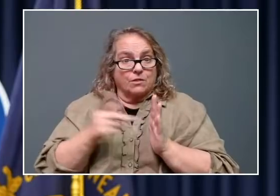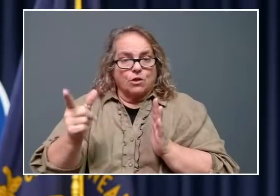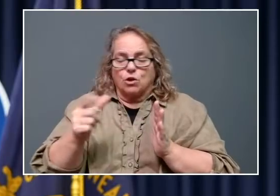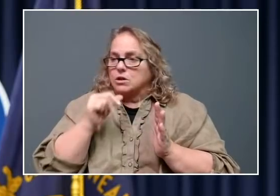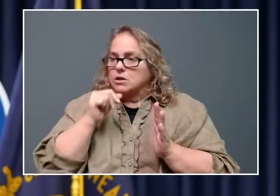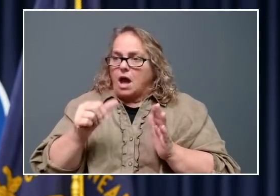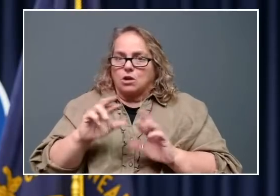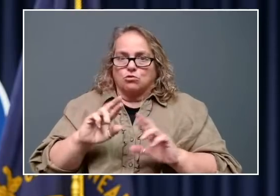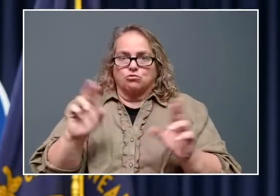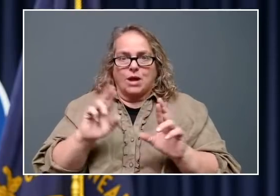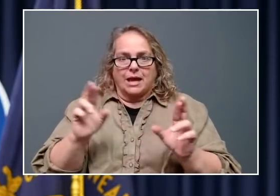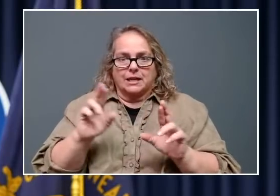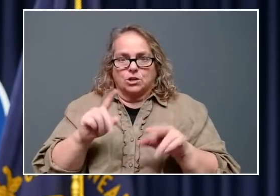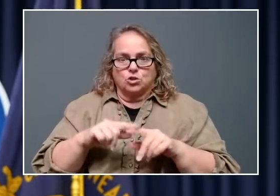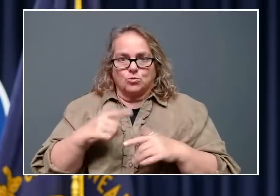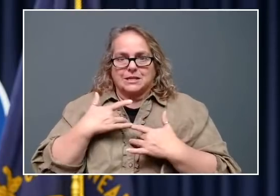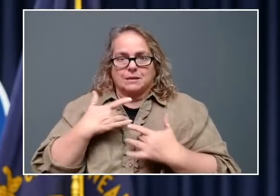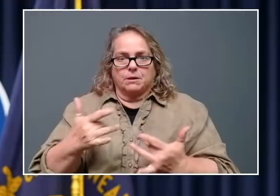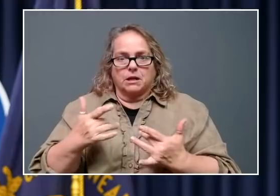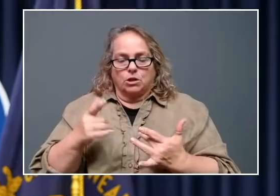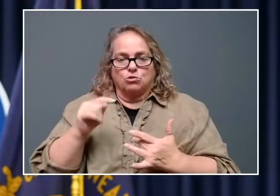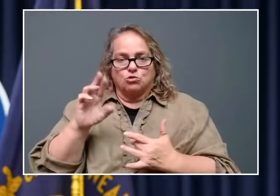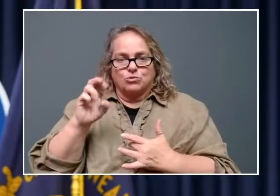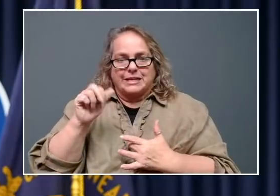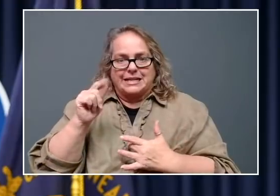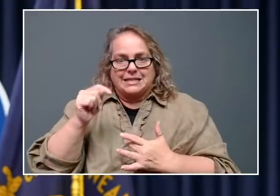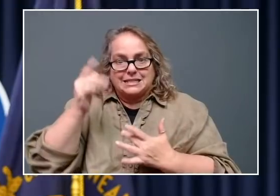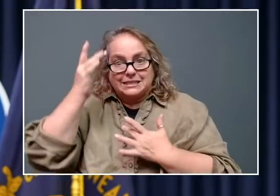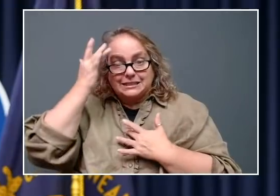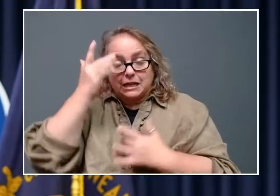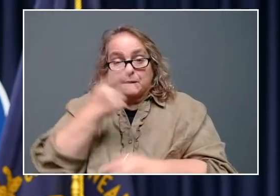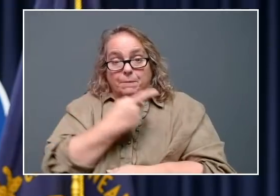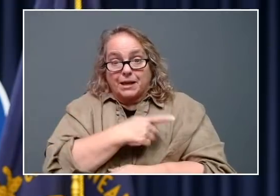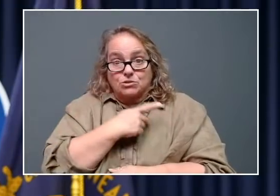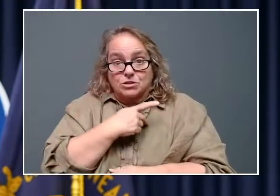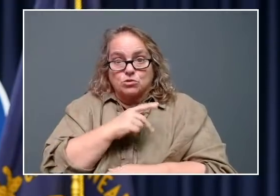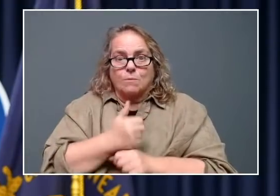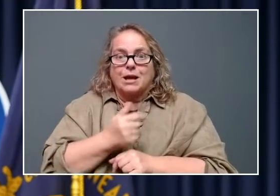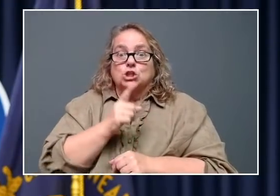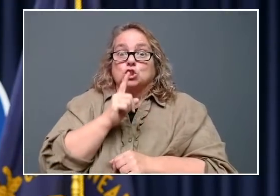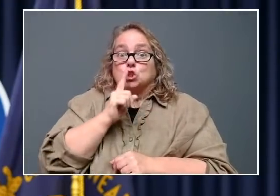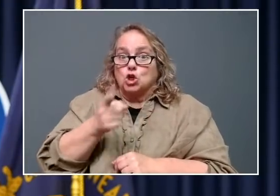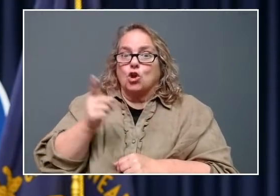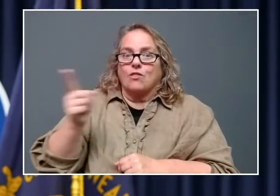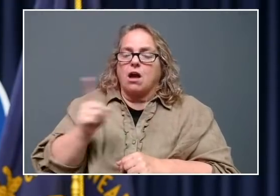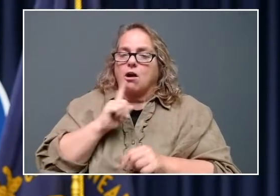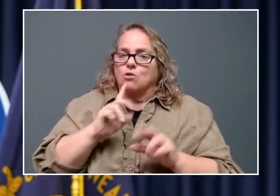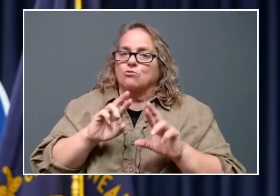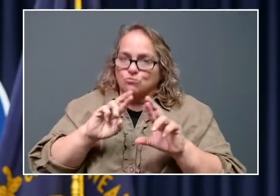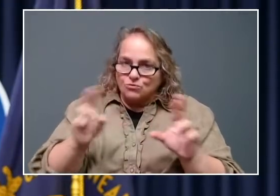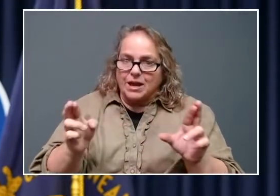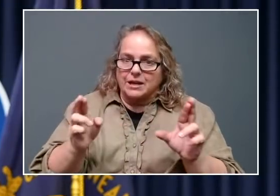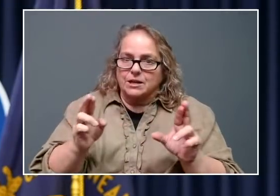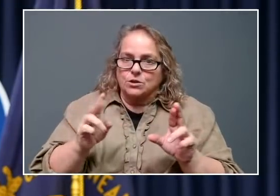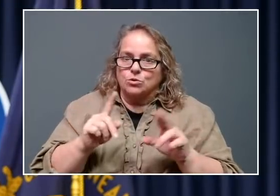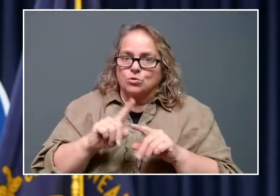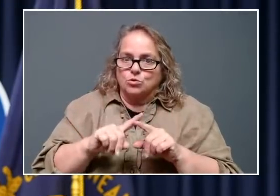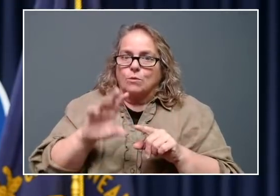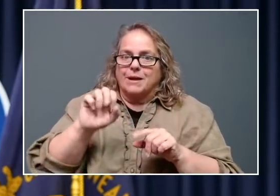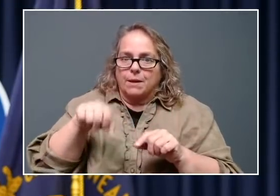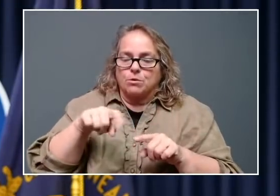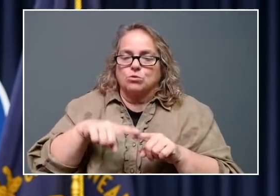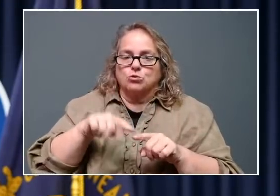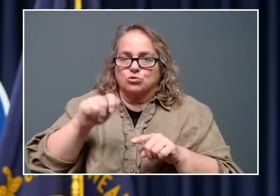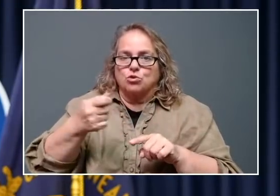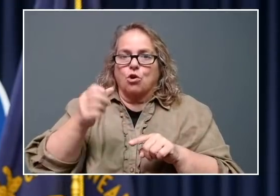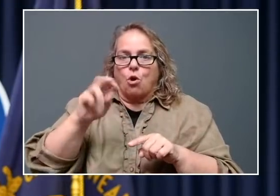to typically treat as sick of patients as we've seen, making sure that they are ready to turn on that expansion